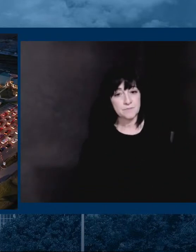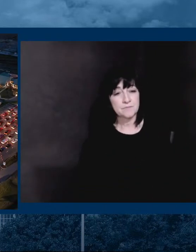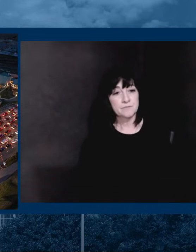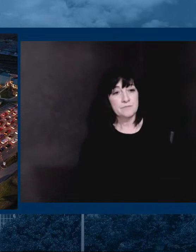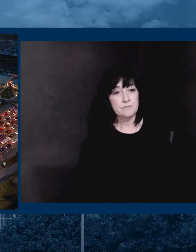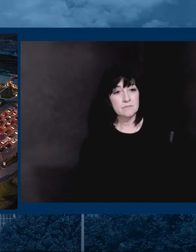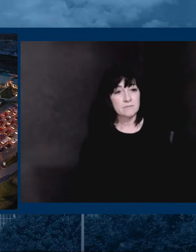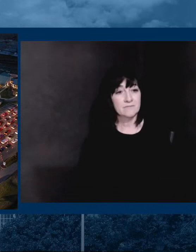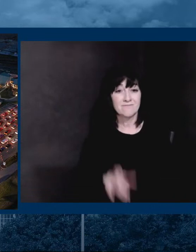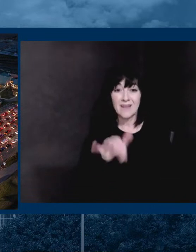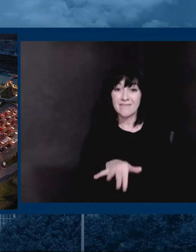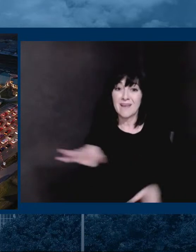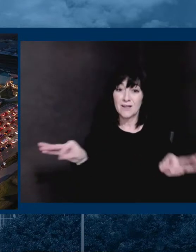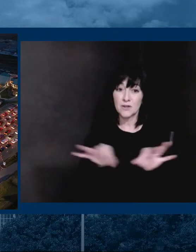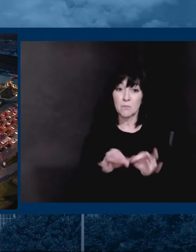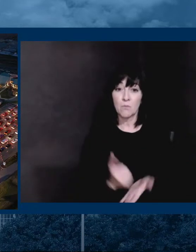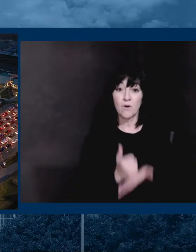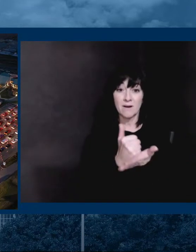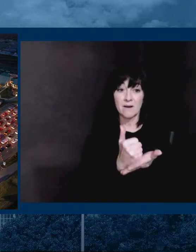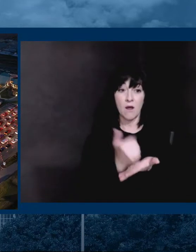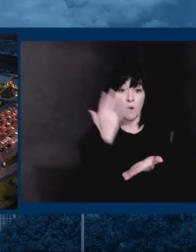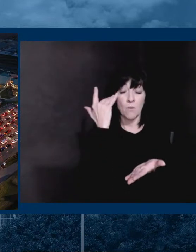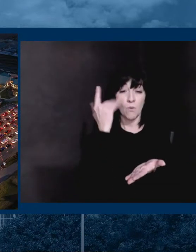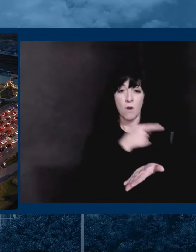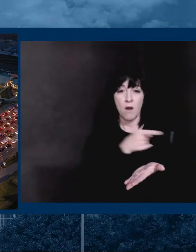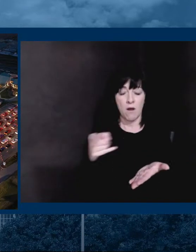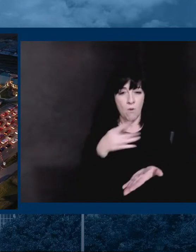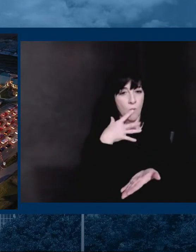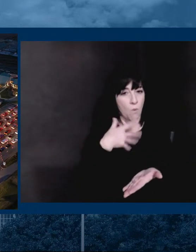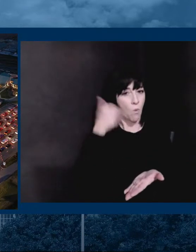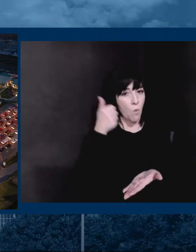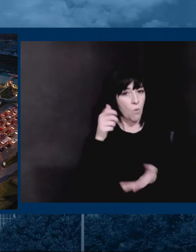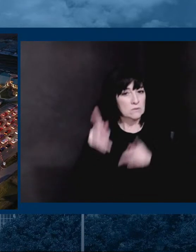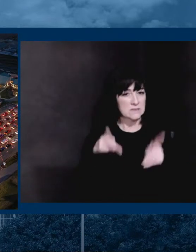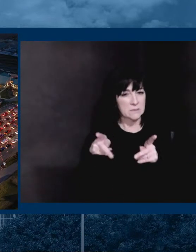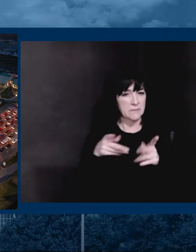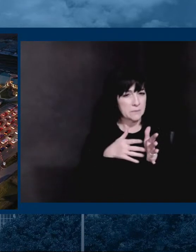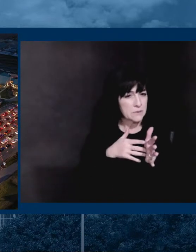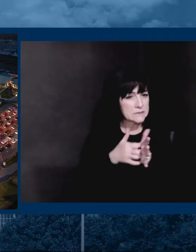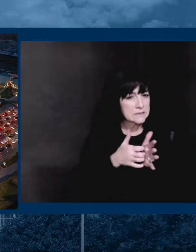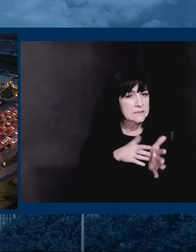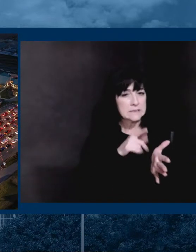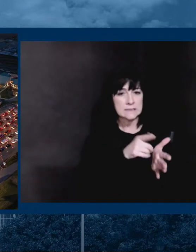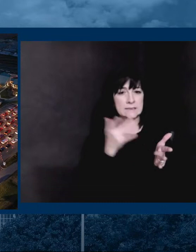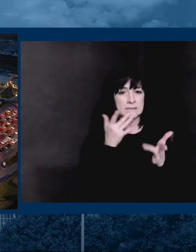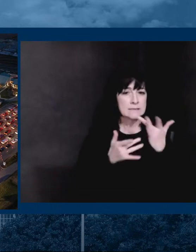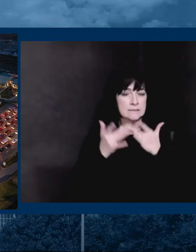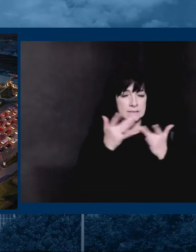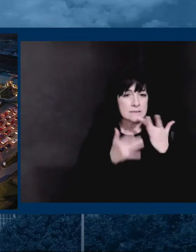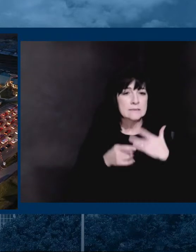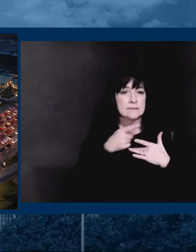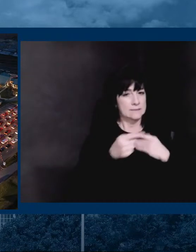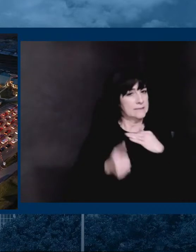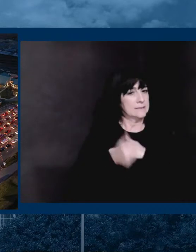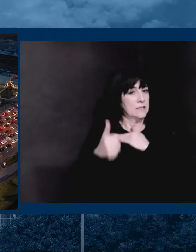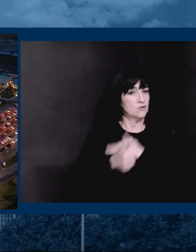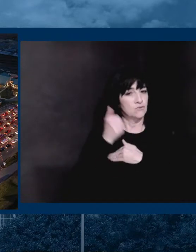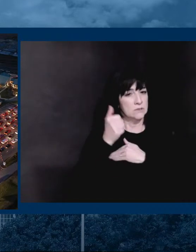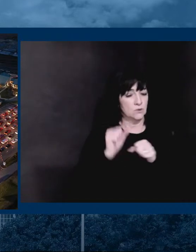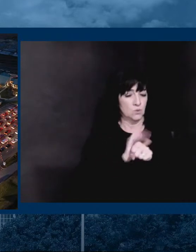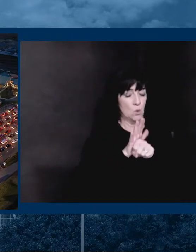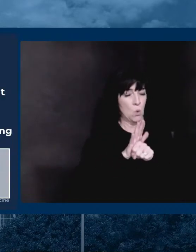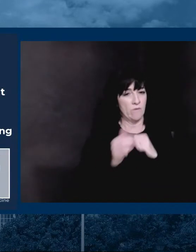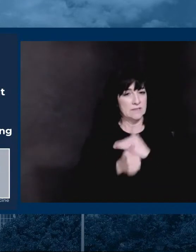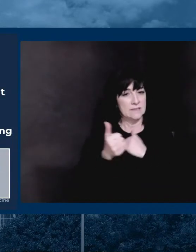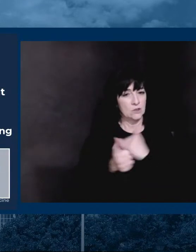So let me talk about phase 1A vaccination activities. A